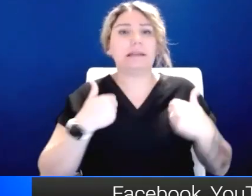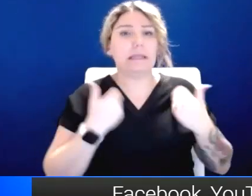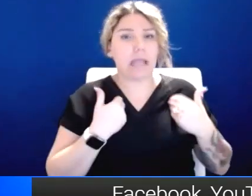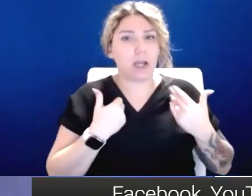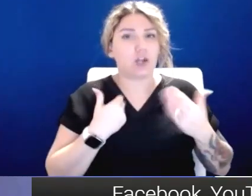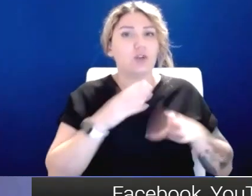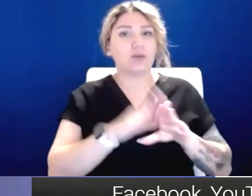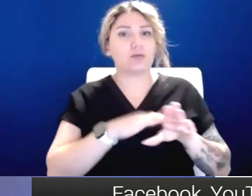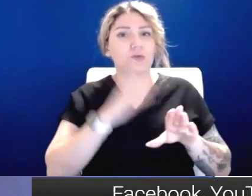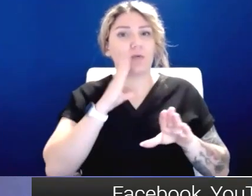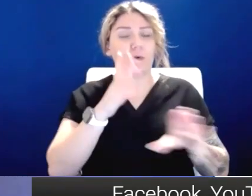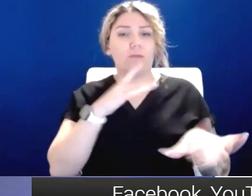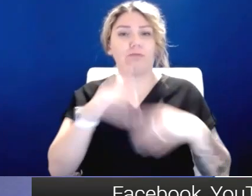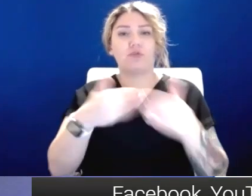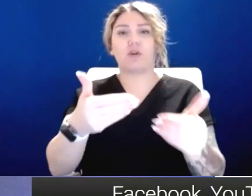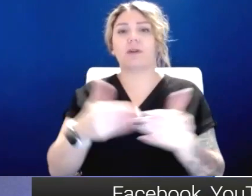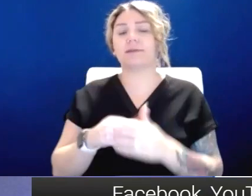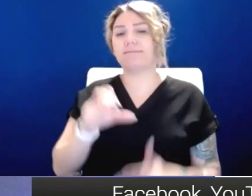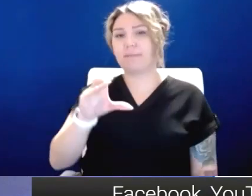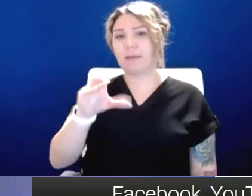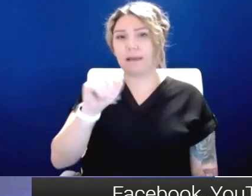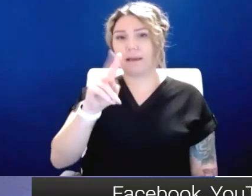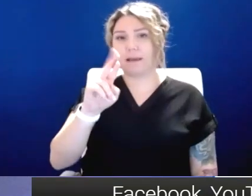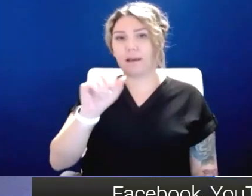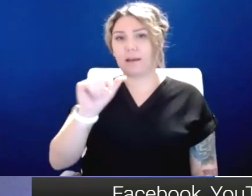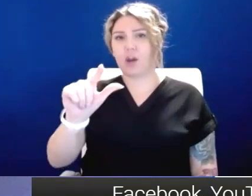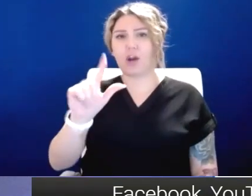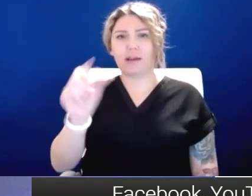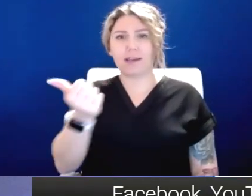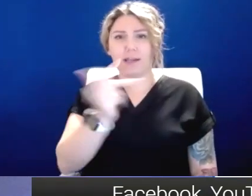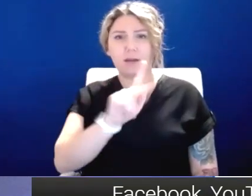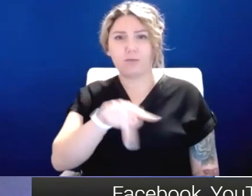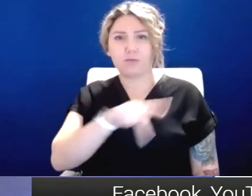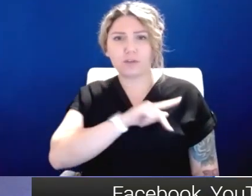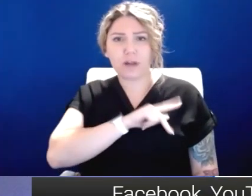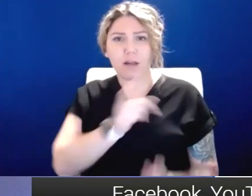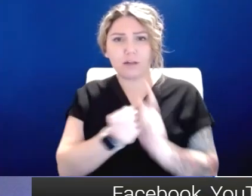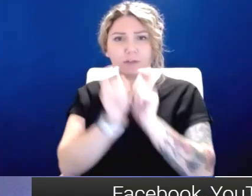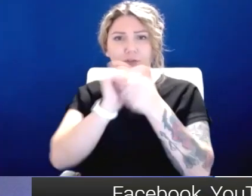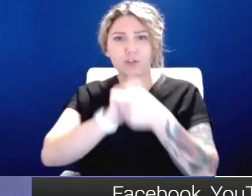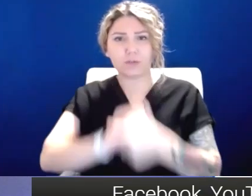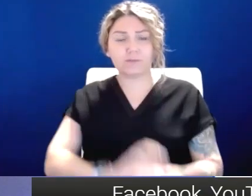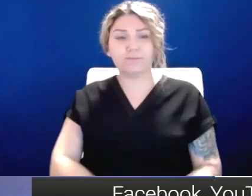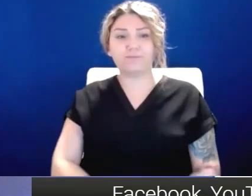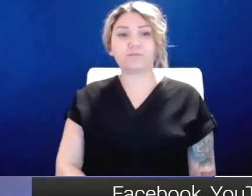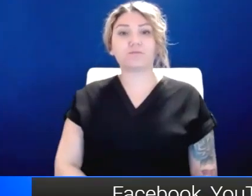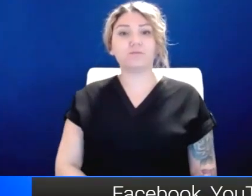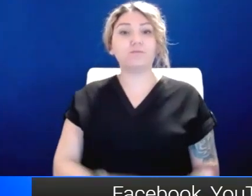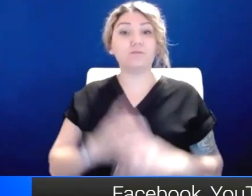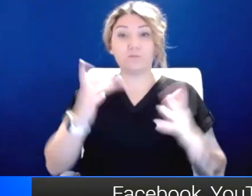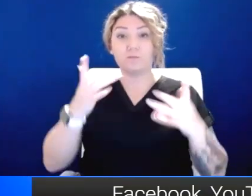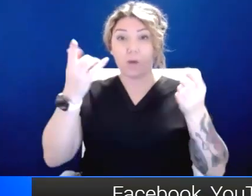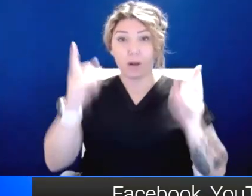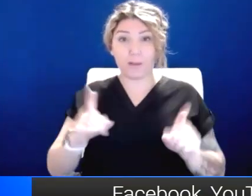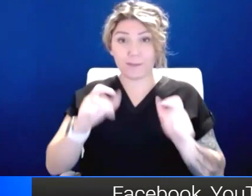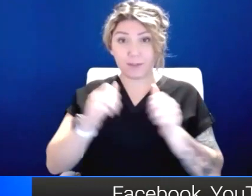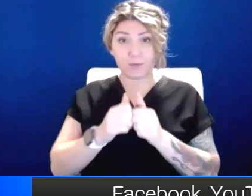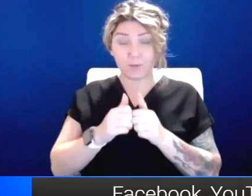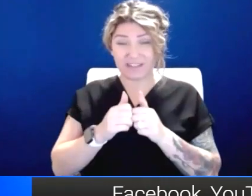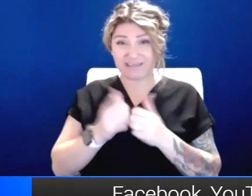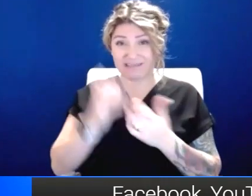it'll progress. Carol wants to know, are there any personality changes? So what happens with Parkinson's disease? First of